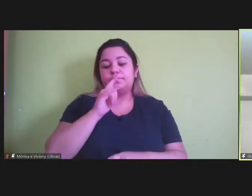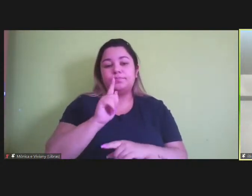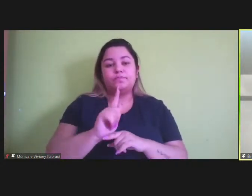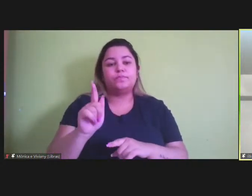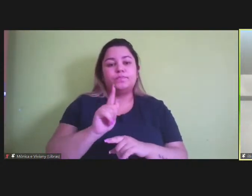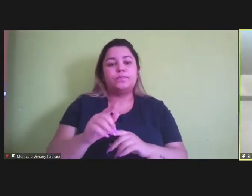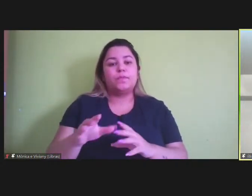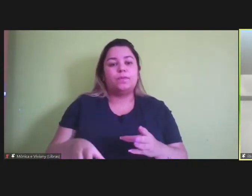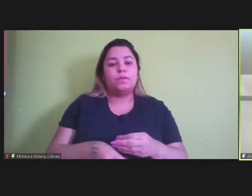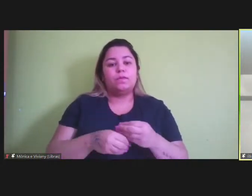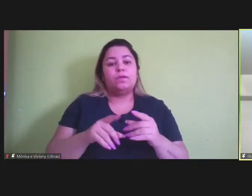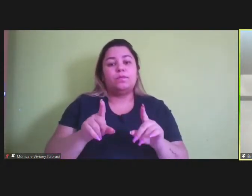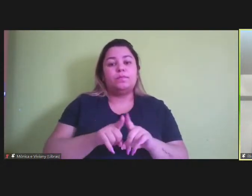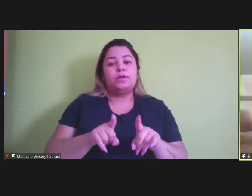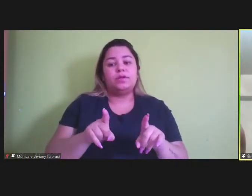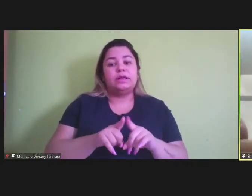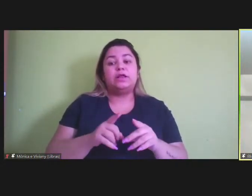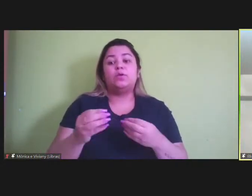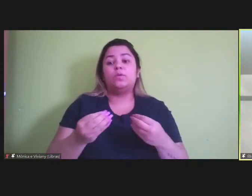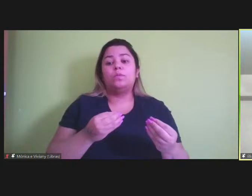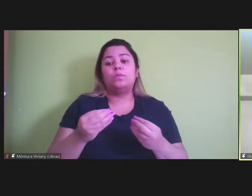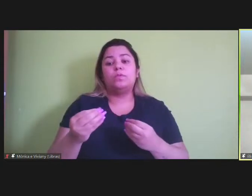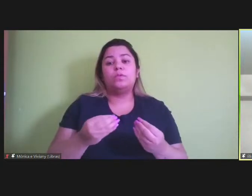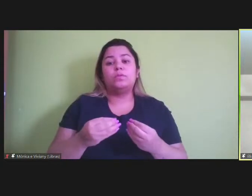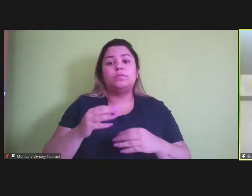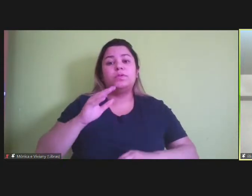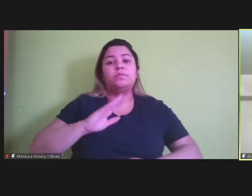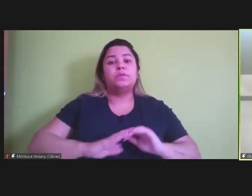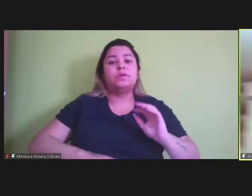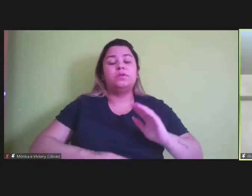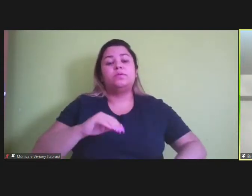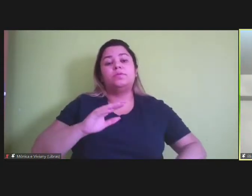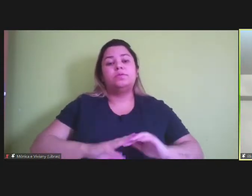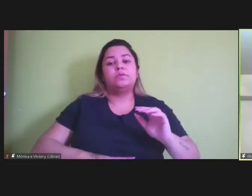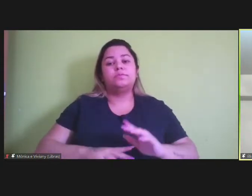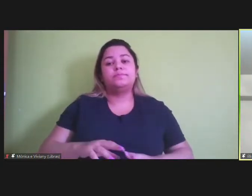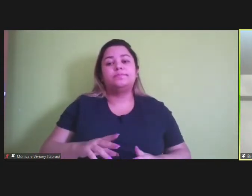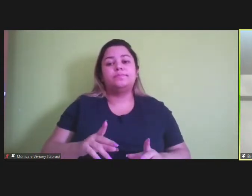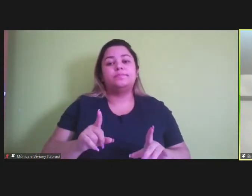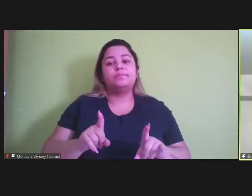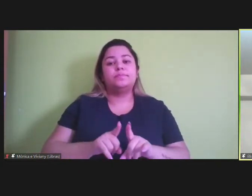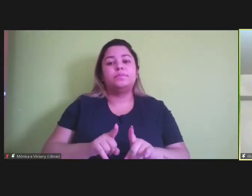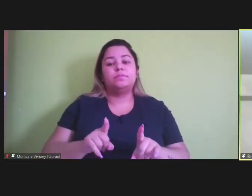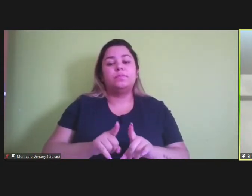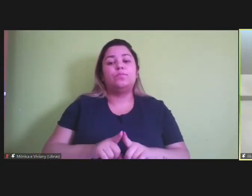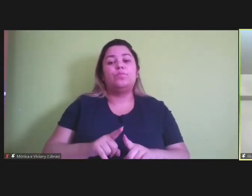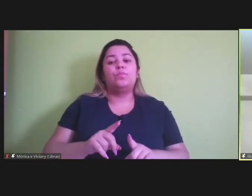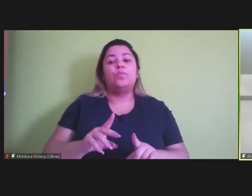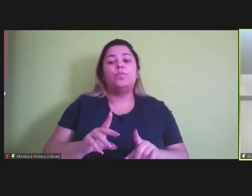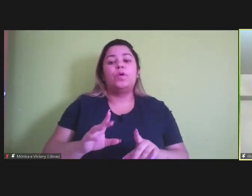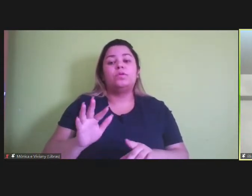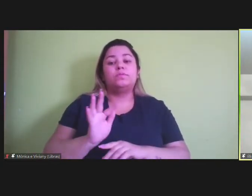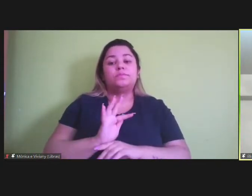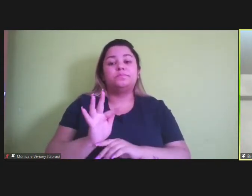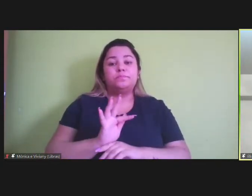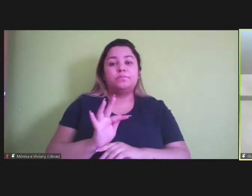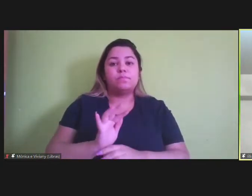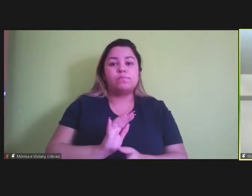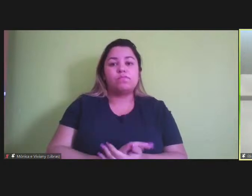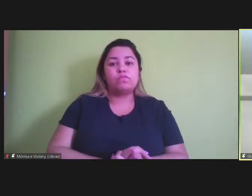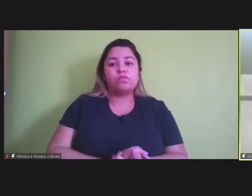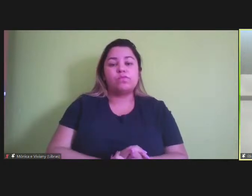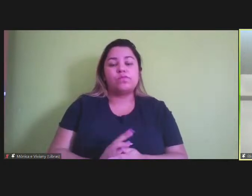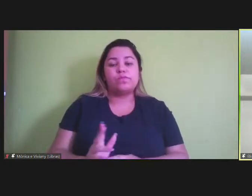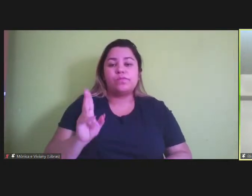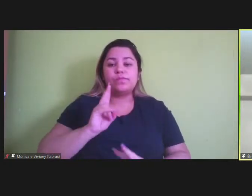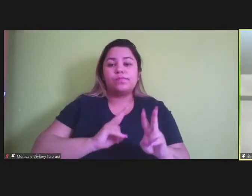the municipal public policy, contributing to see how this professional is being considered within its